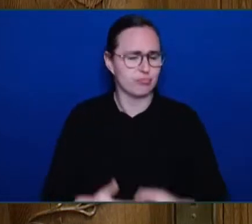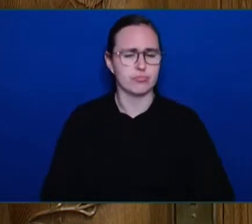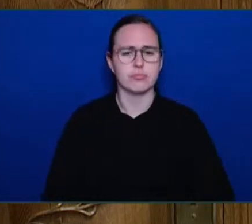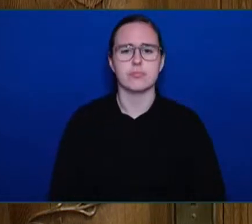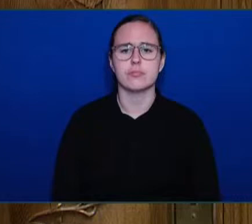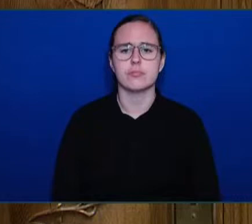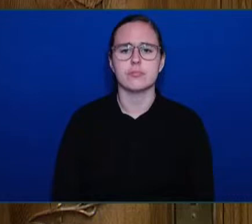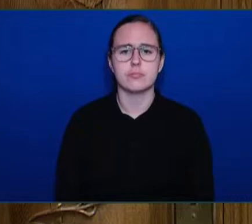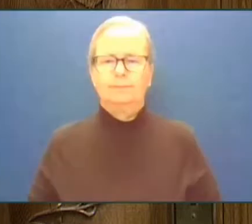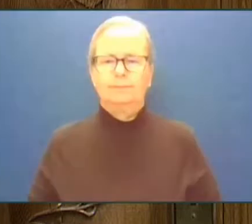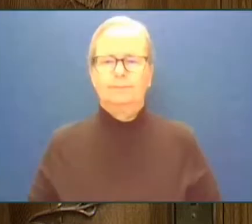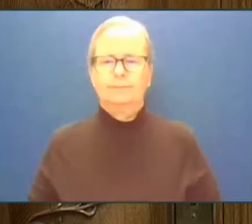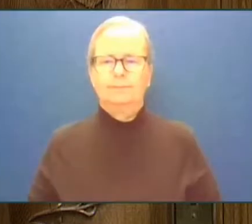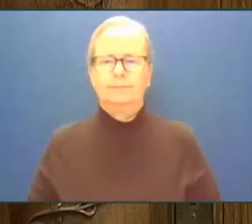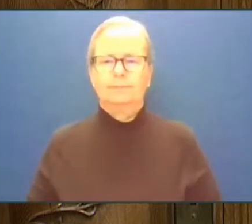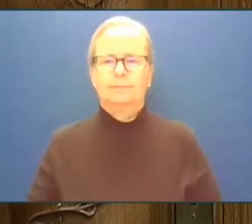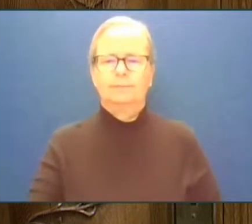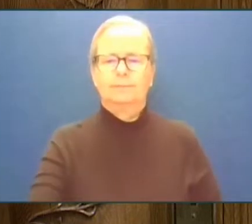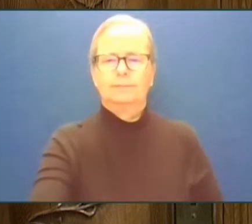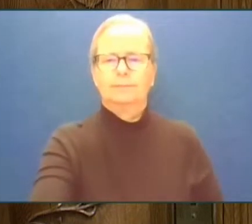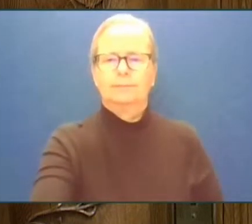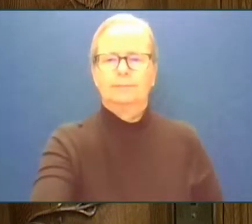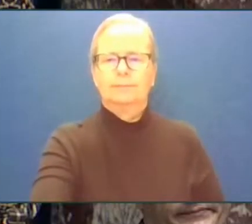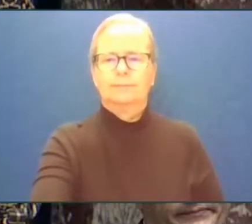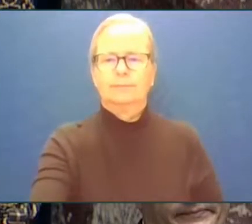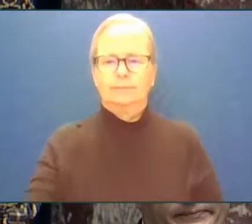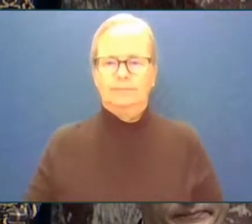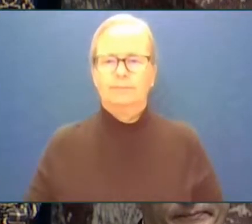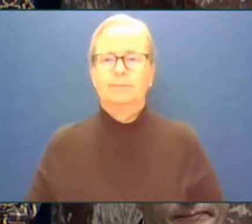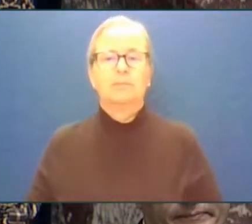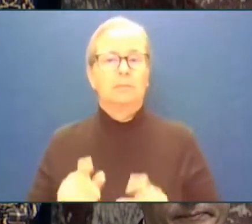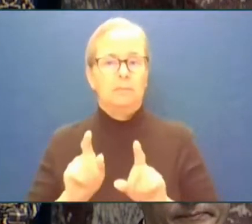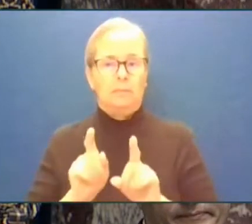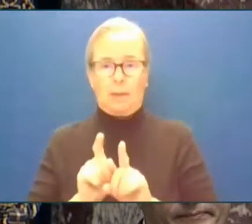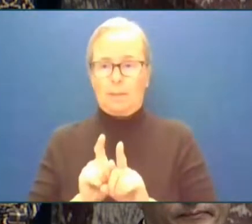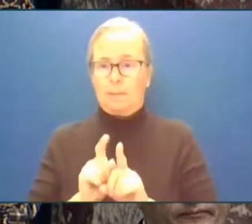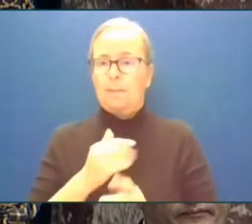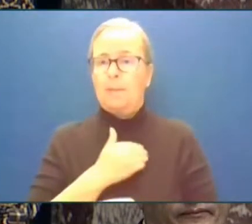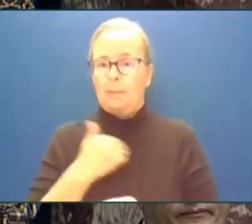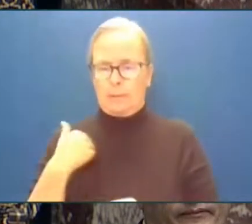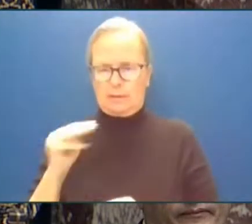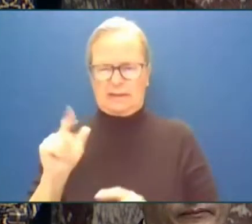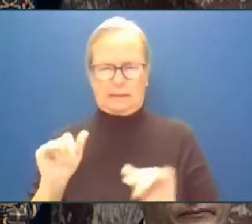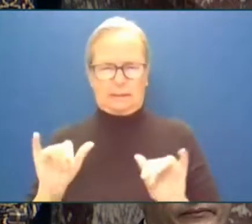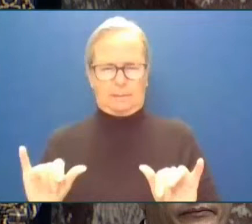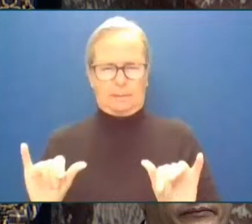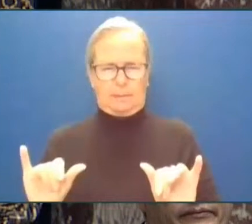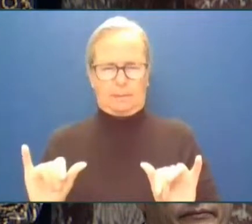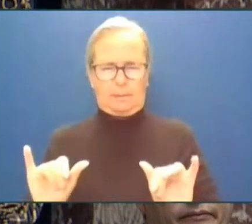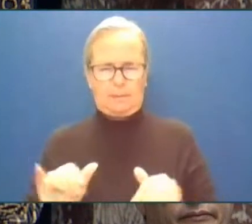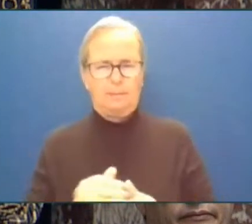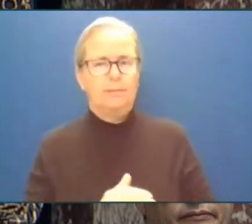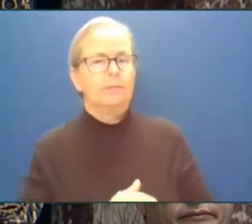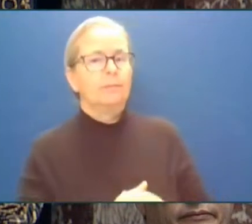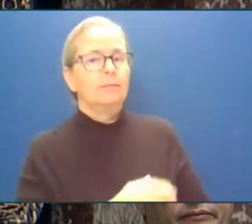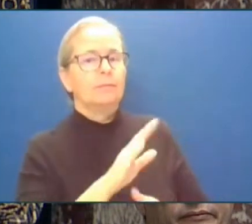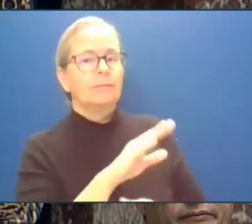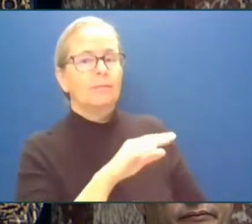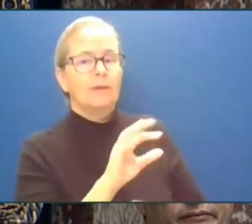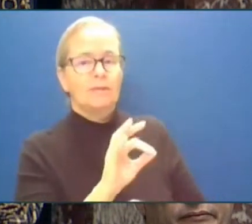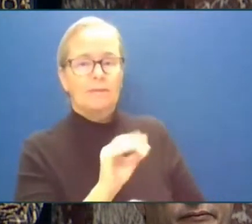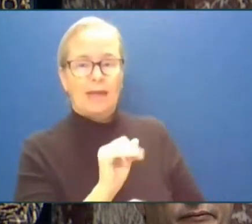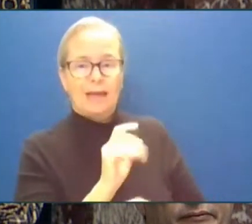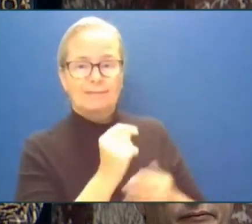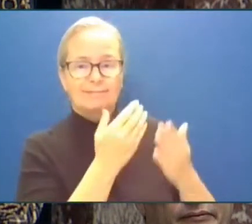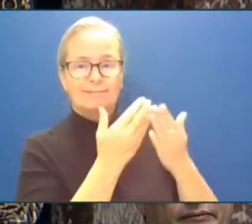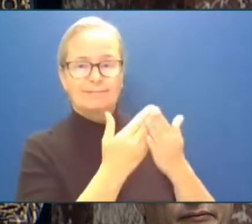Member for Saanich North and Islands, supplemental. Yeah, thank you, Mr. Speaker. Here's some facts. Drax is a massive company in the UK.